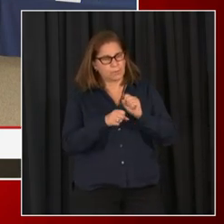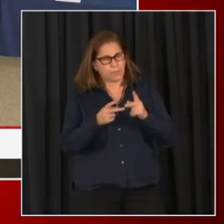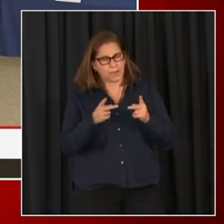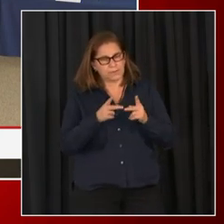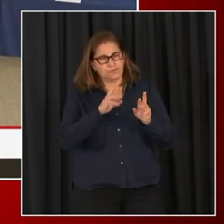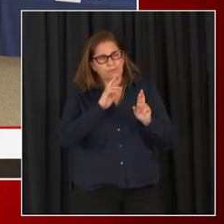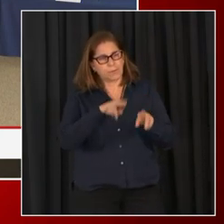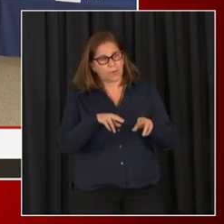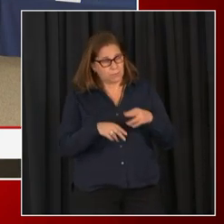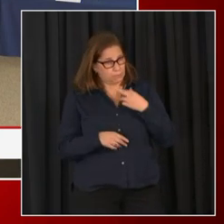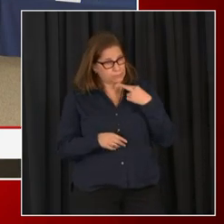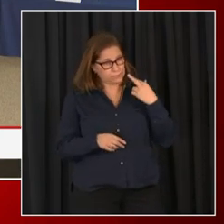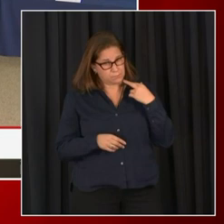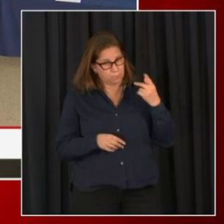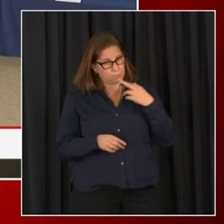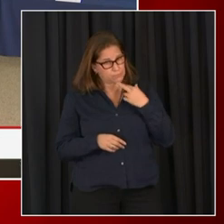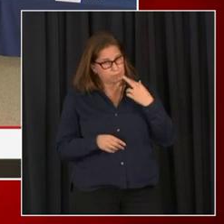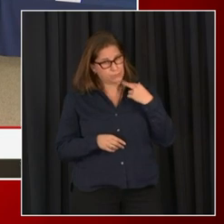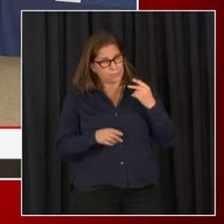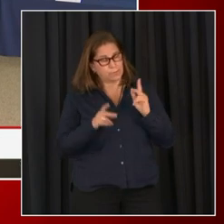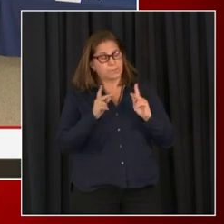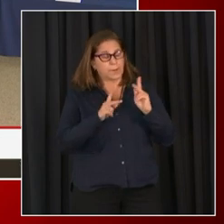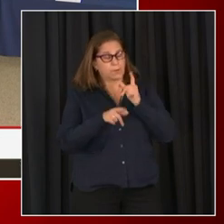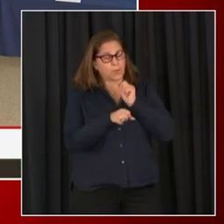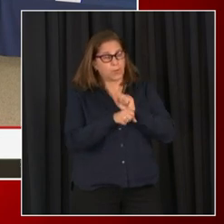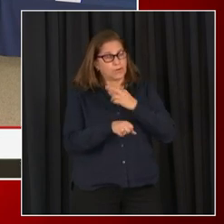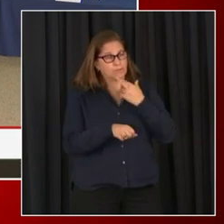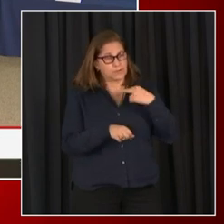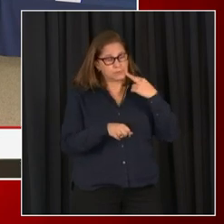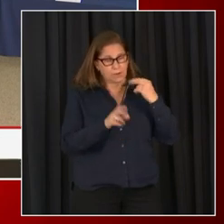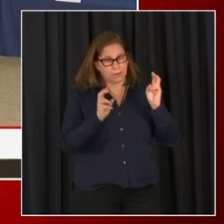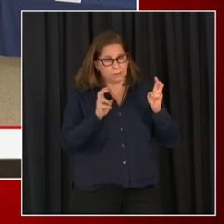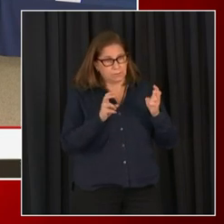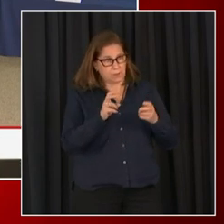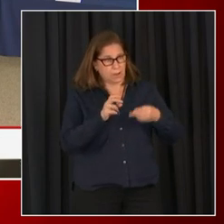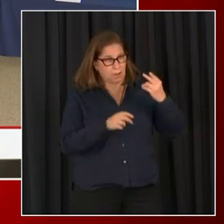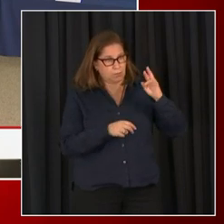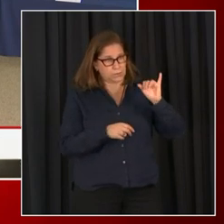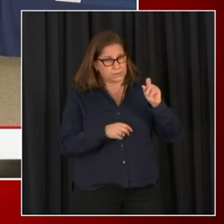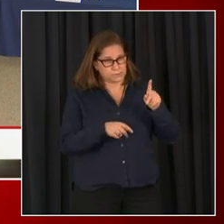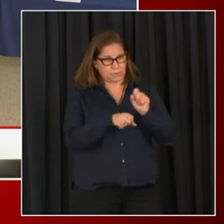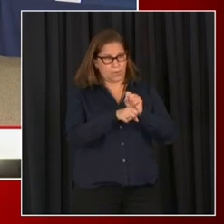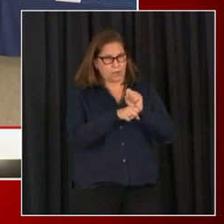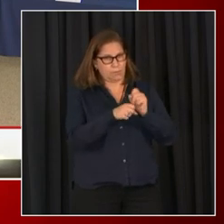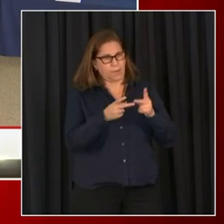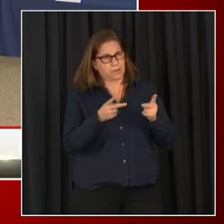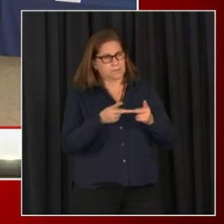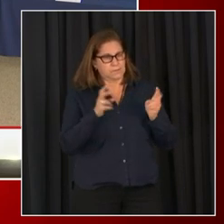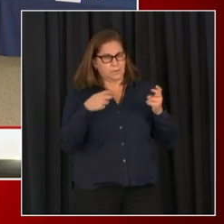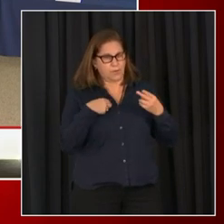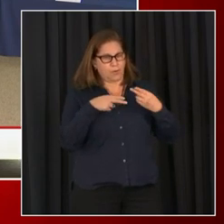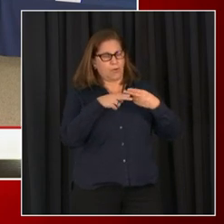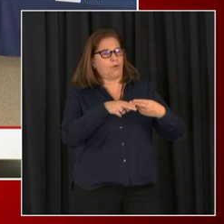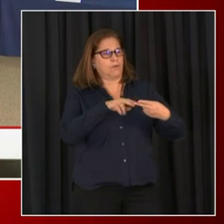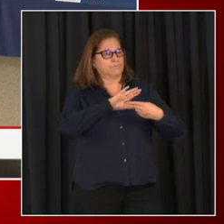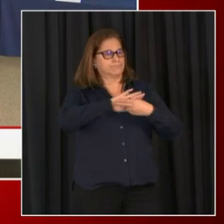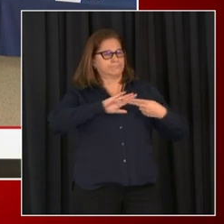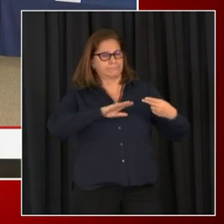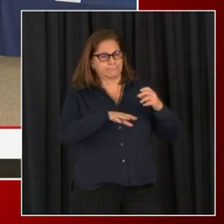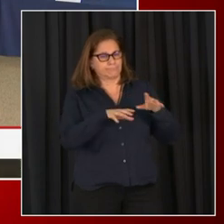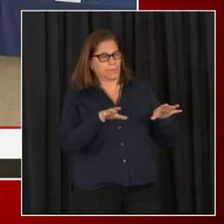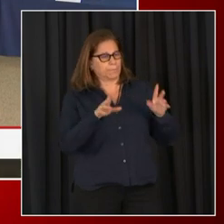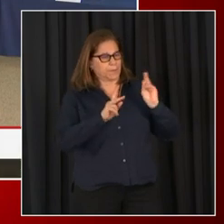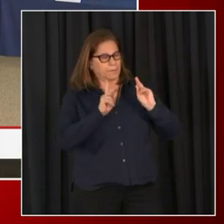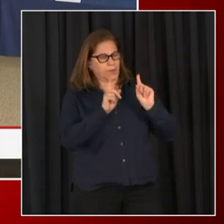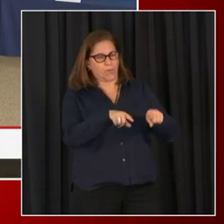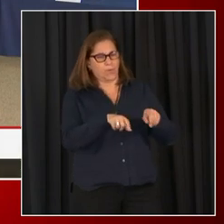some other? Do you get that drilled down? So the healthcare facilities are